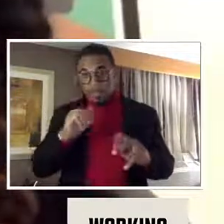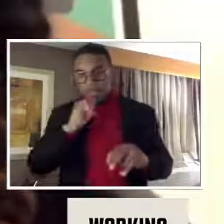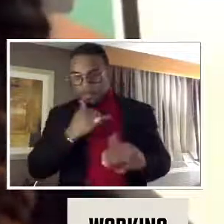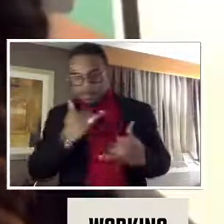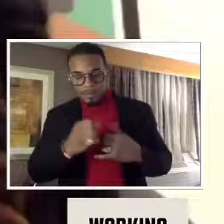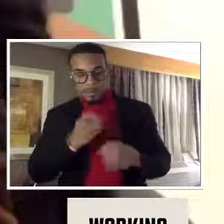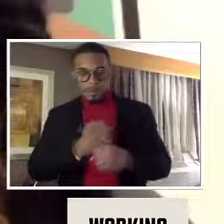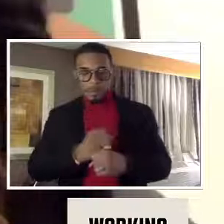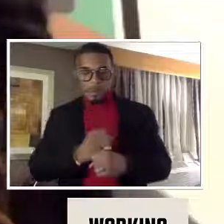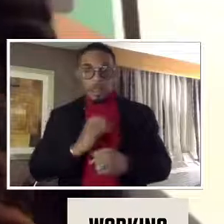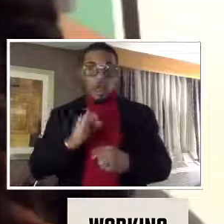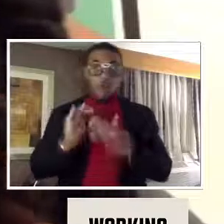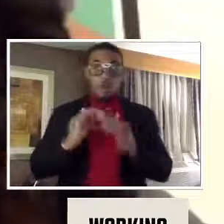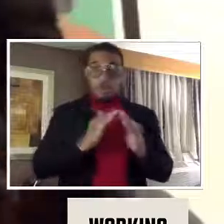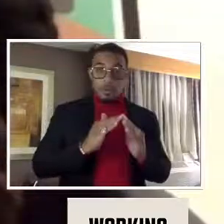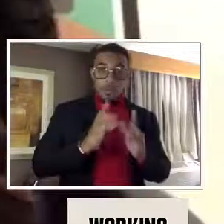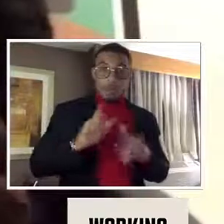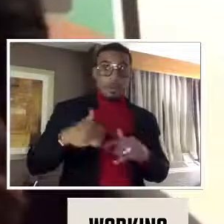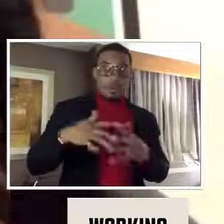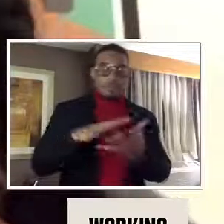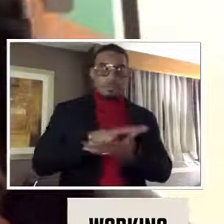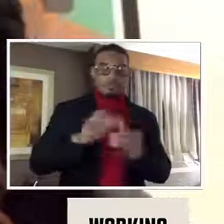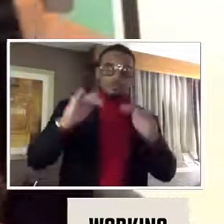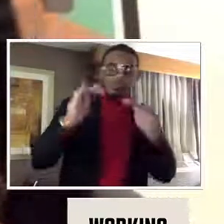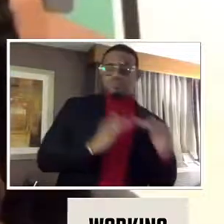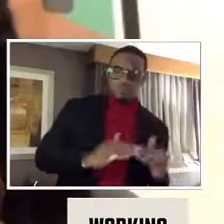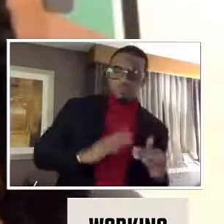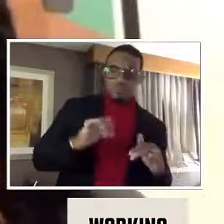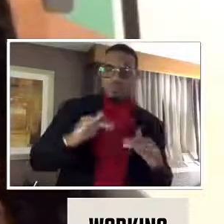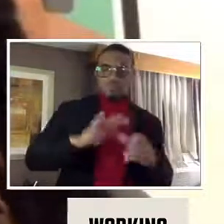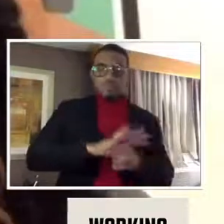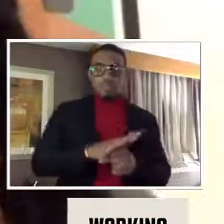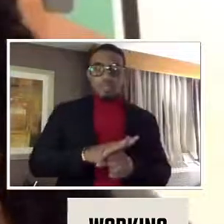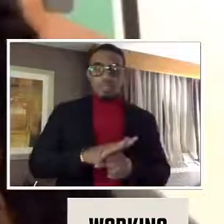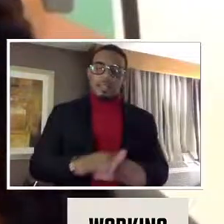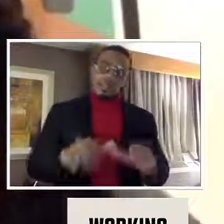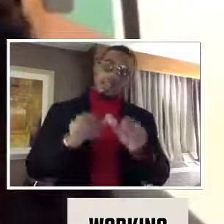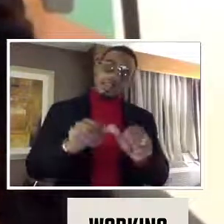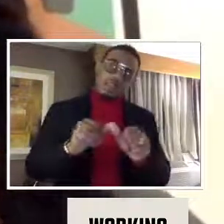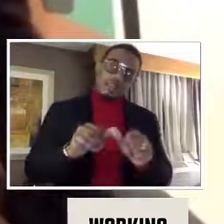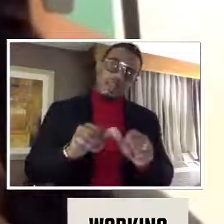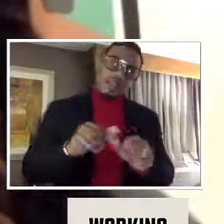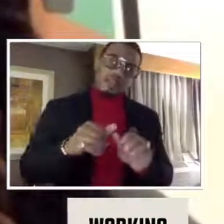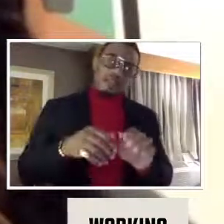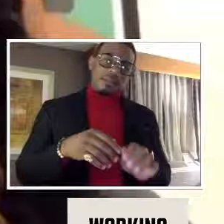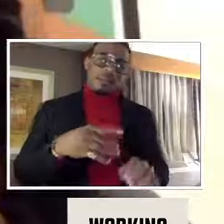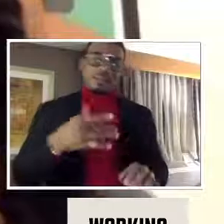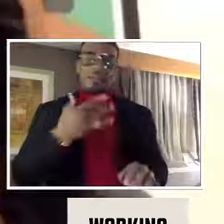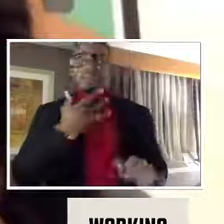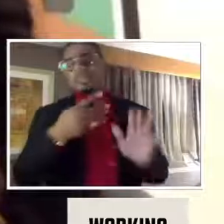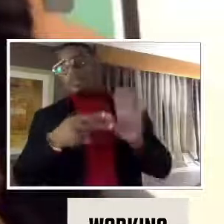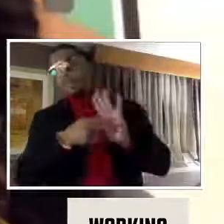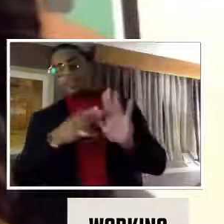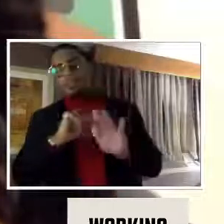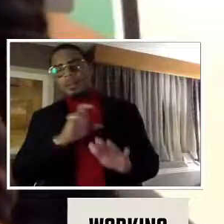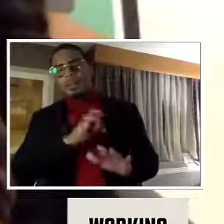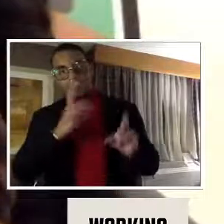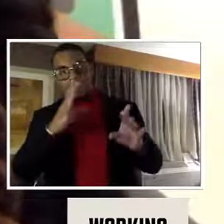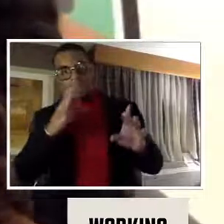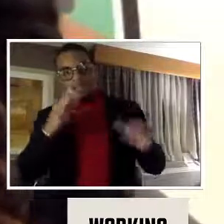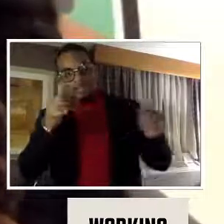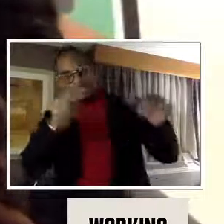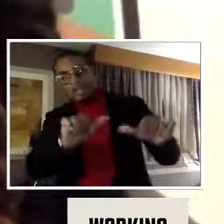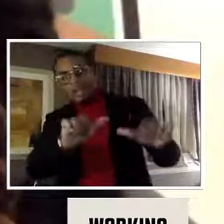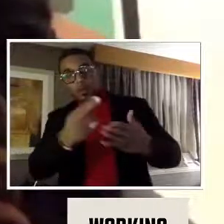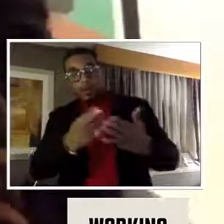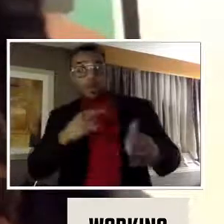this year. Our communities have been devastated by this pandemic, continually plagued by police violence, and denied the resources